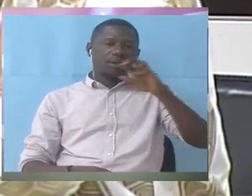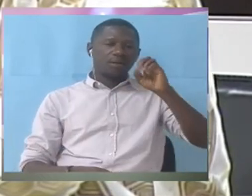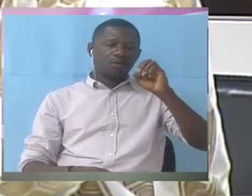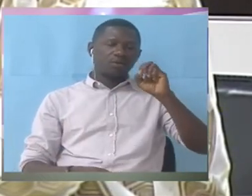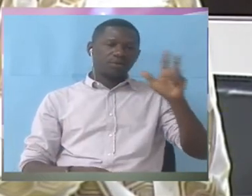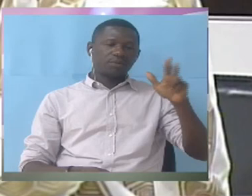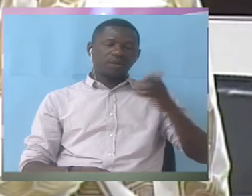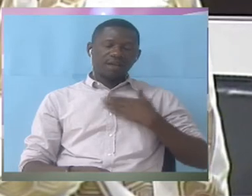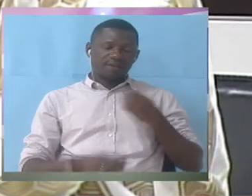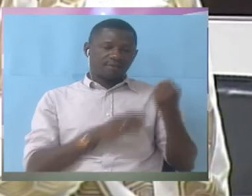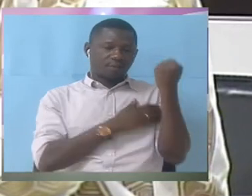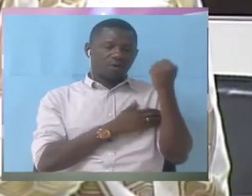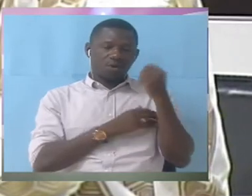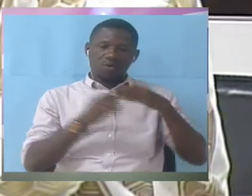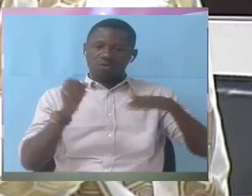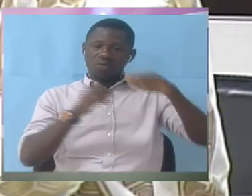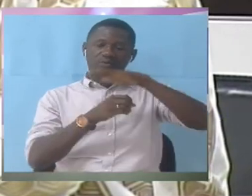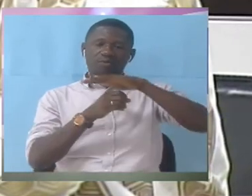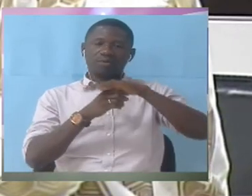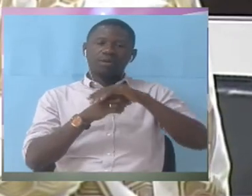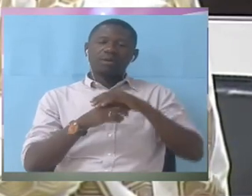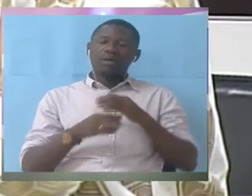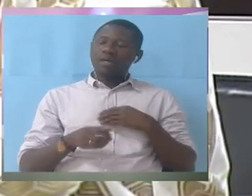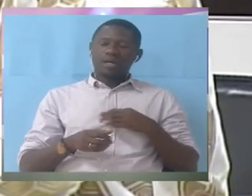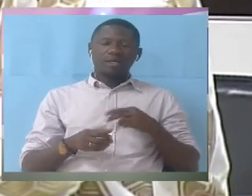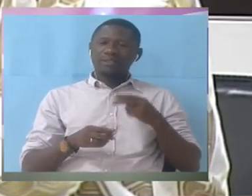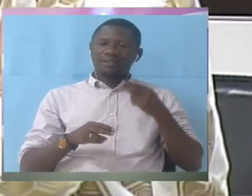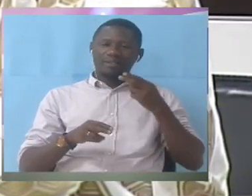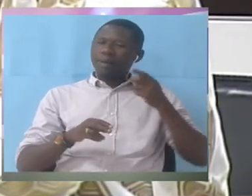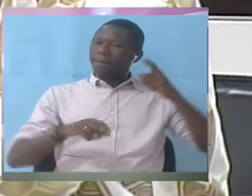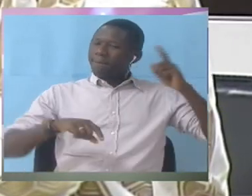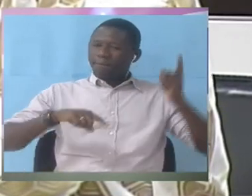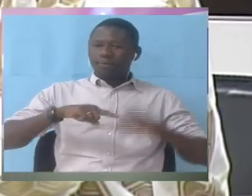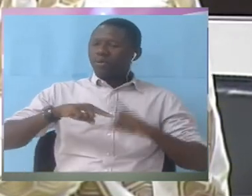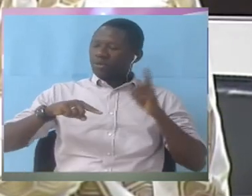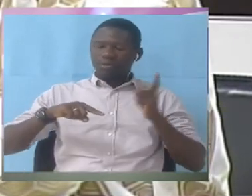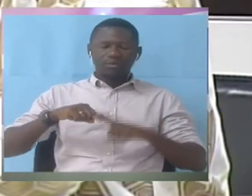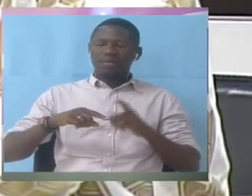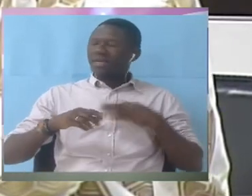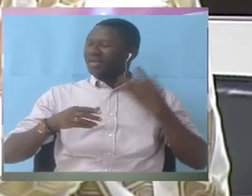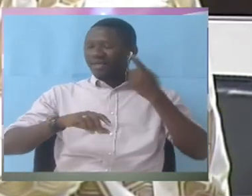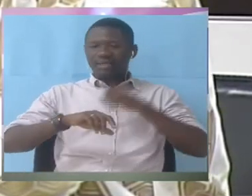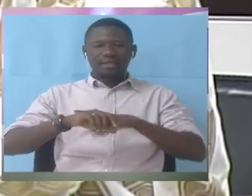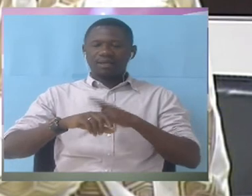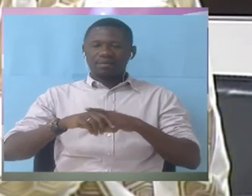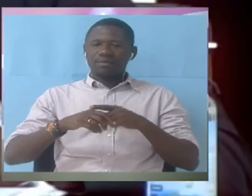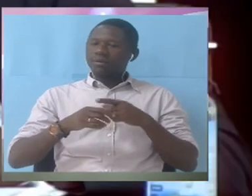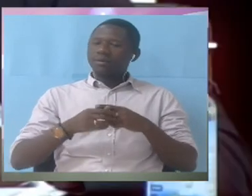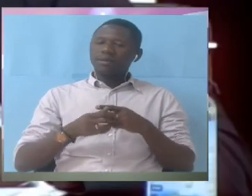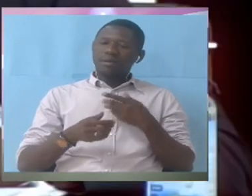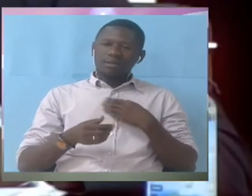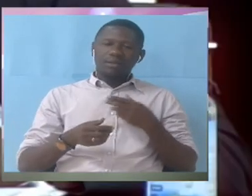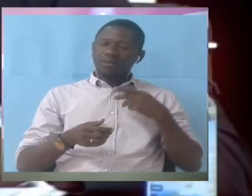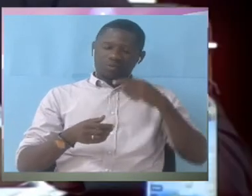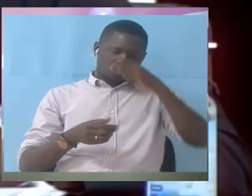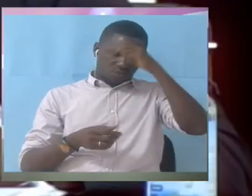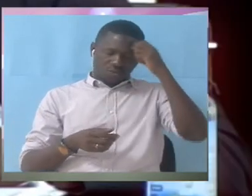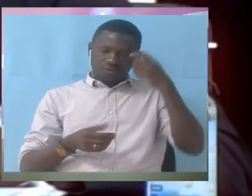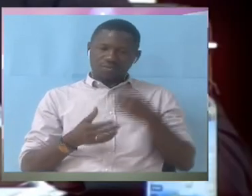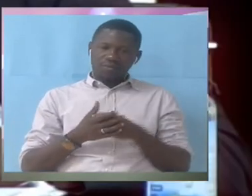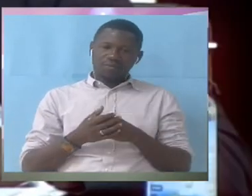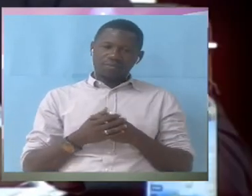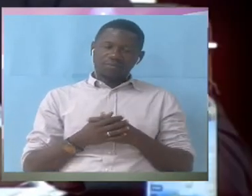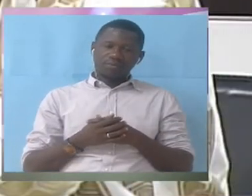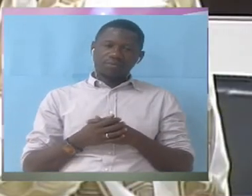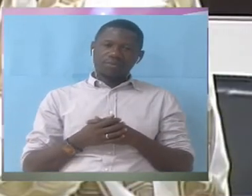And we'll put him on extra duties anytime he wanted. jamono bu